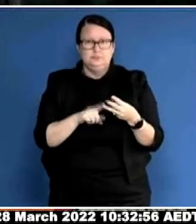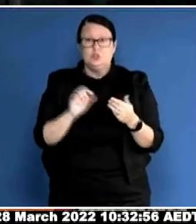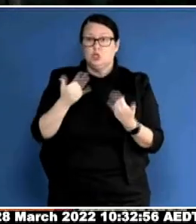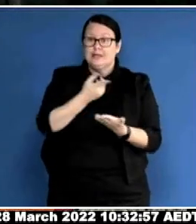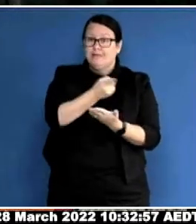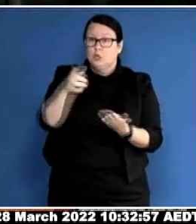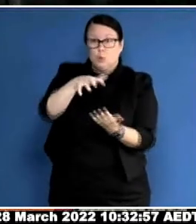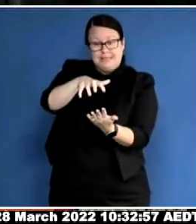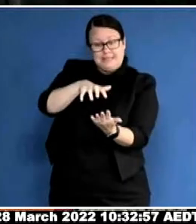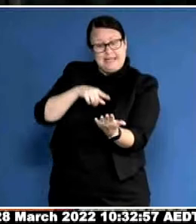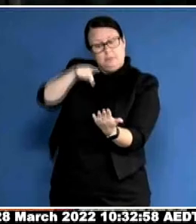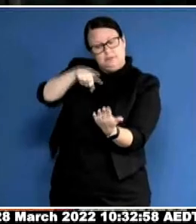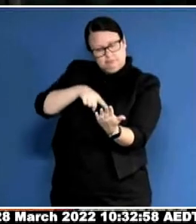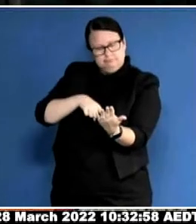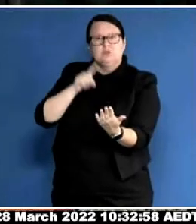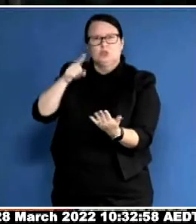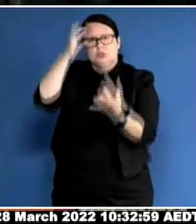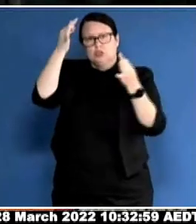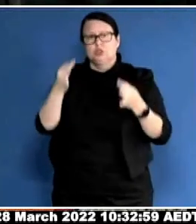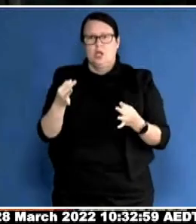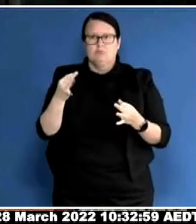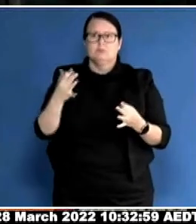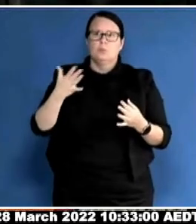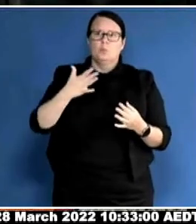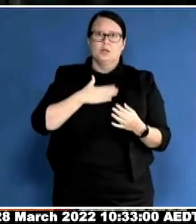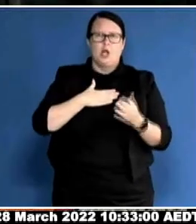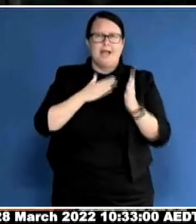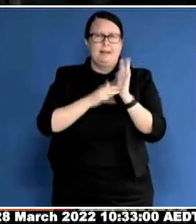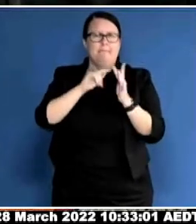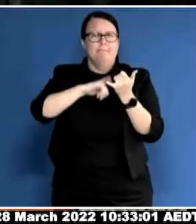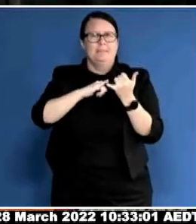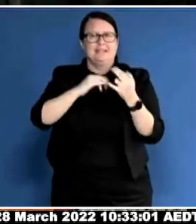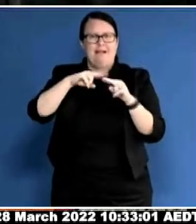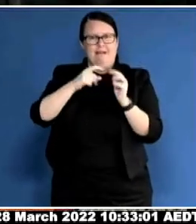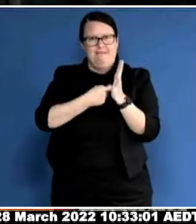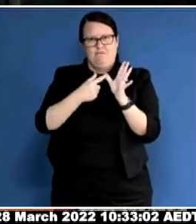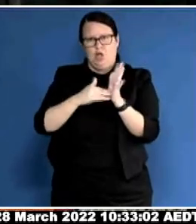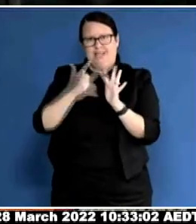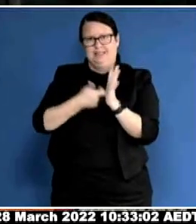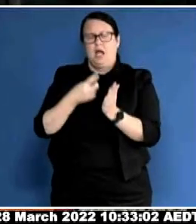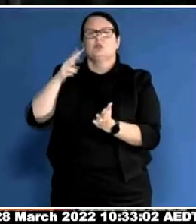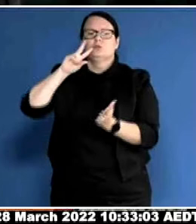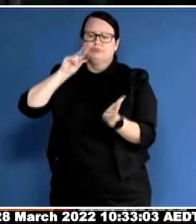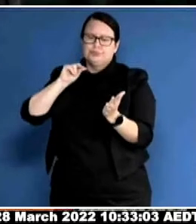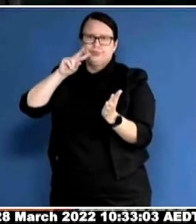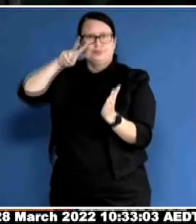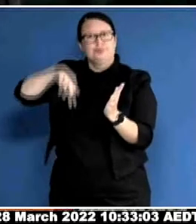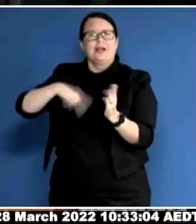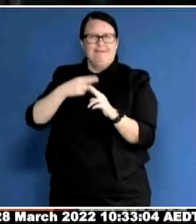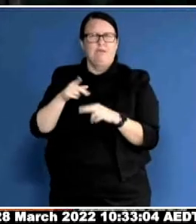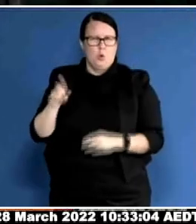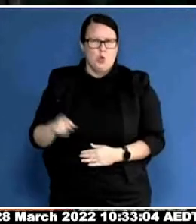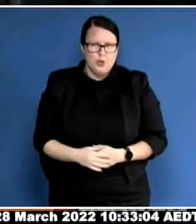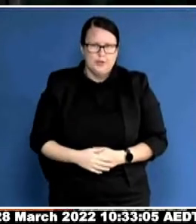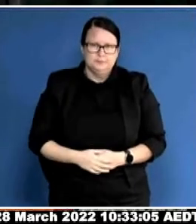Claire has made the decision that she would like Ms. Fraser to read her statement to you today. All our witnesses